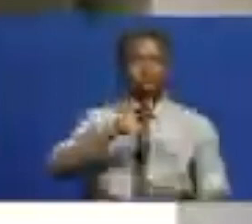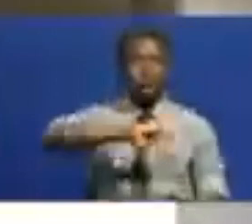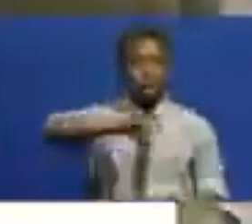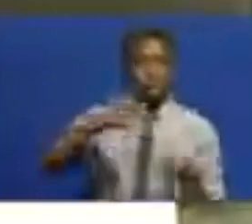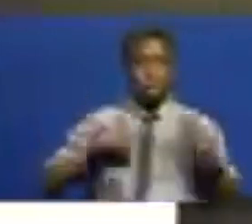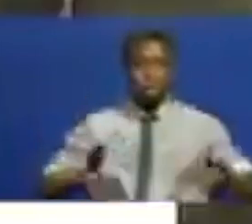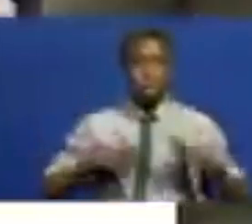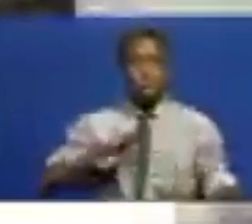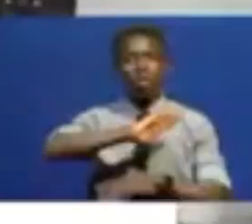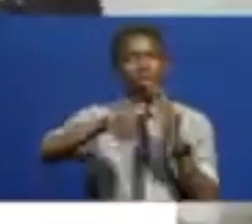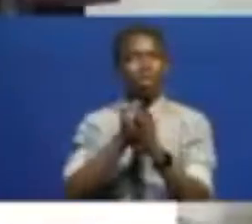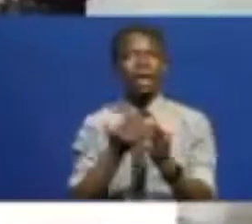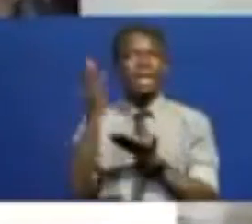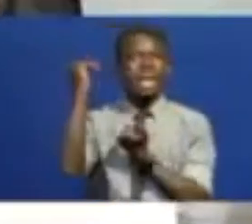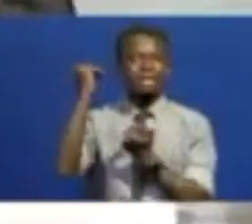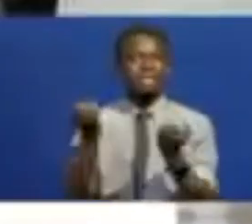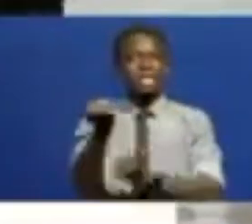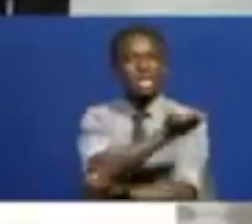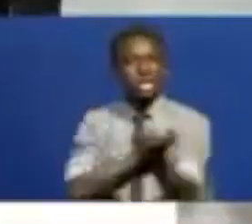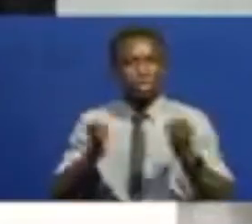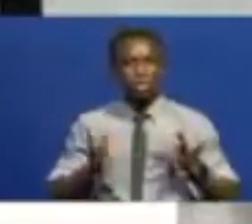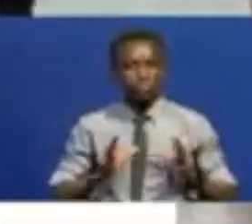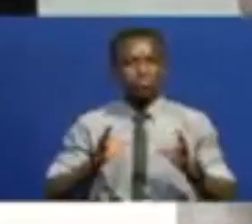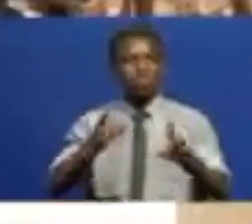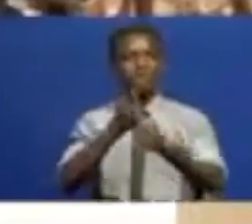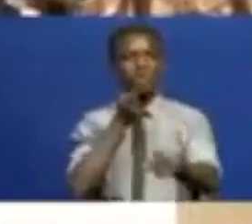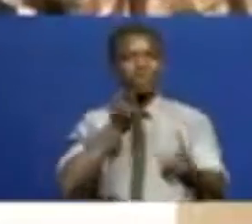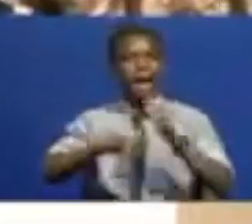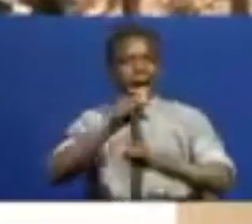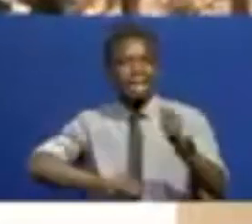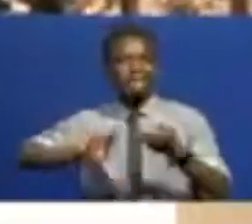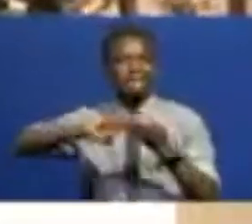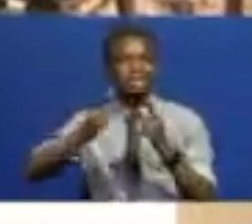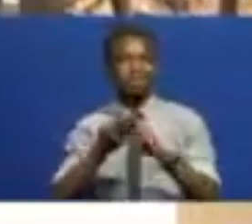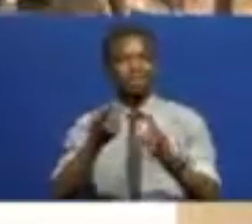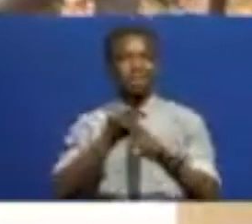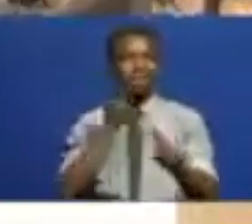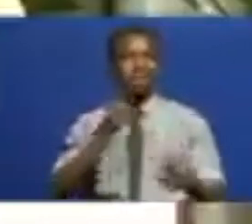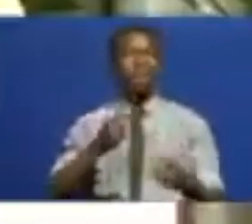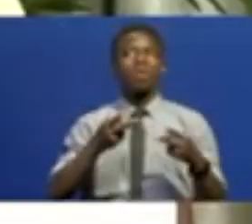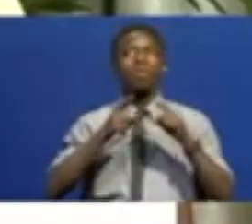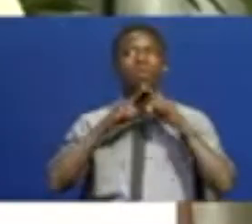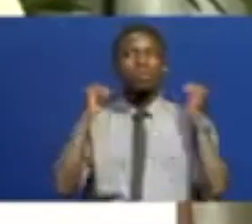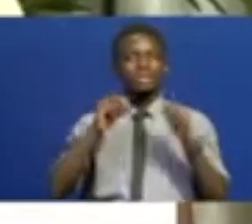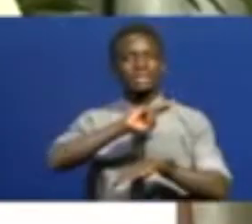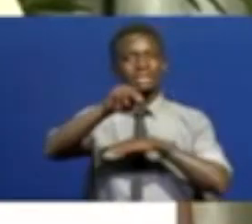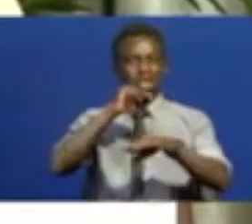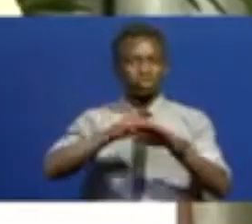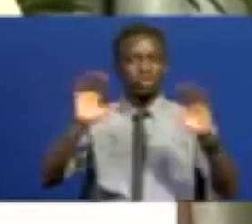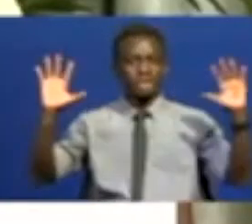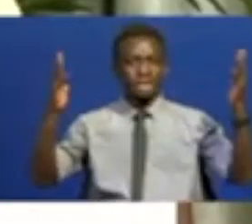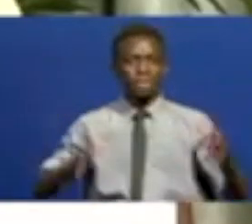further expect an economic boost from activities related to hosting the national celebrations. We have a